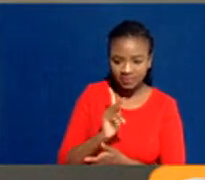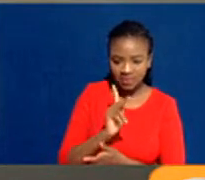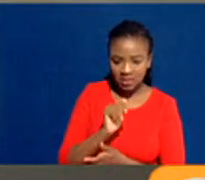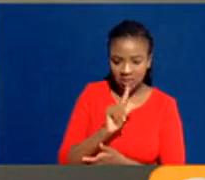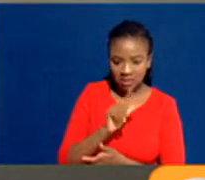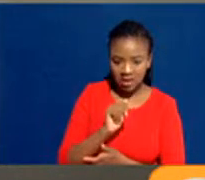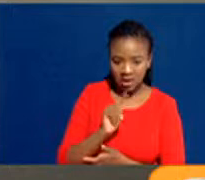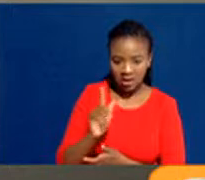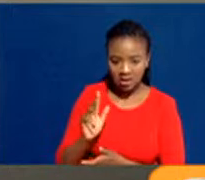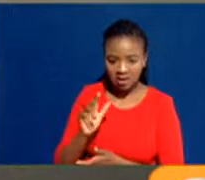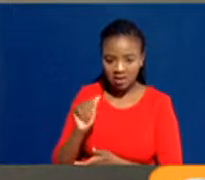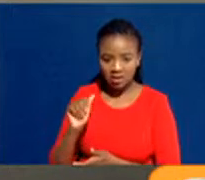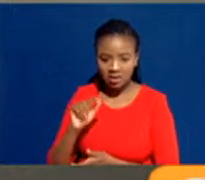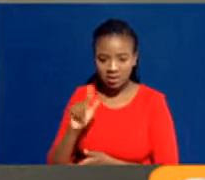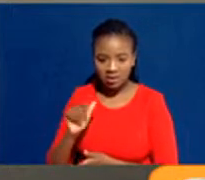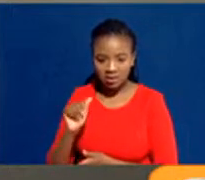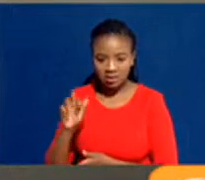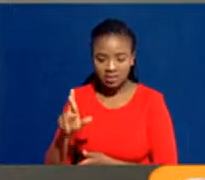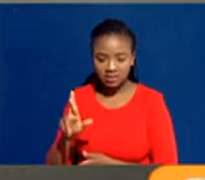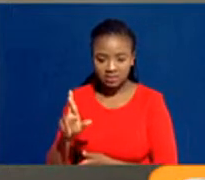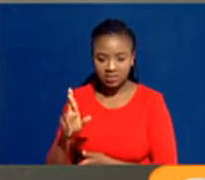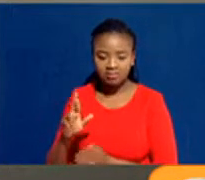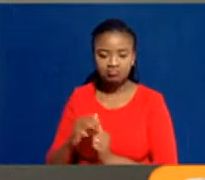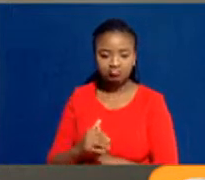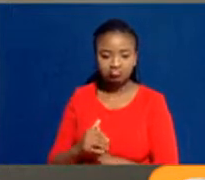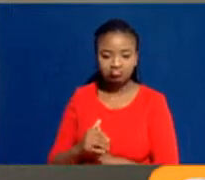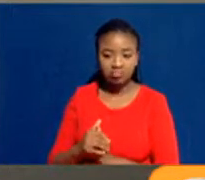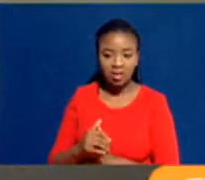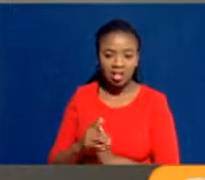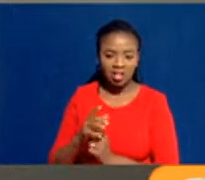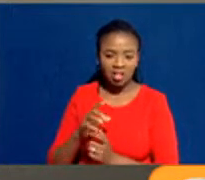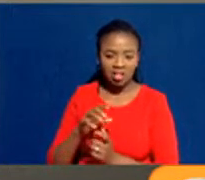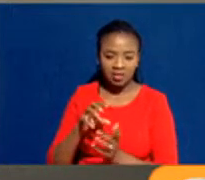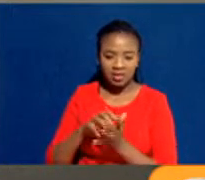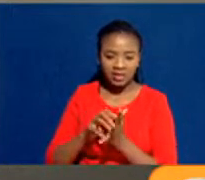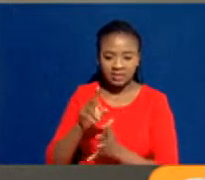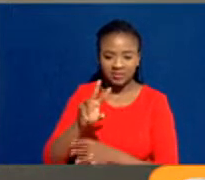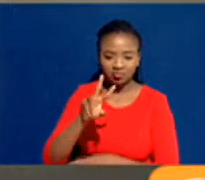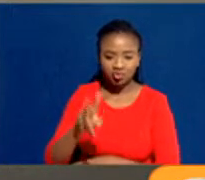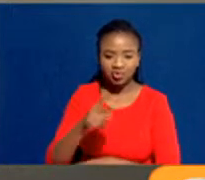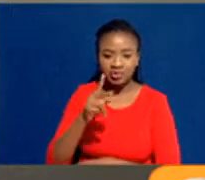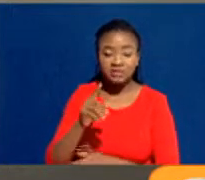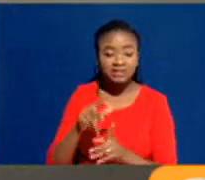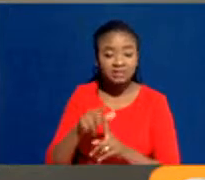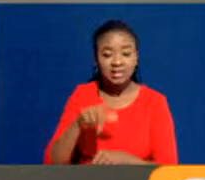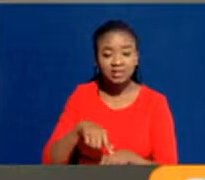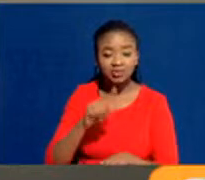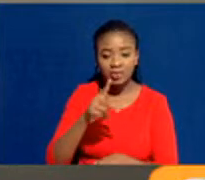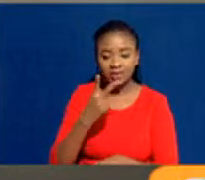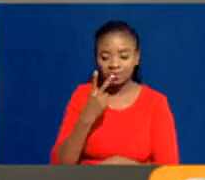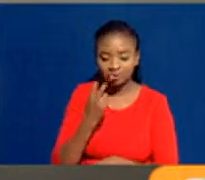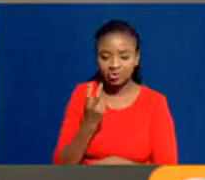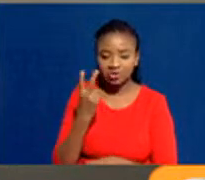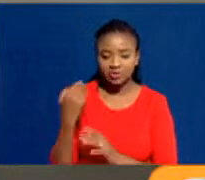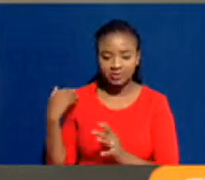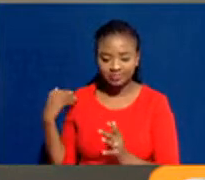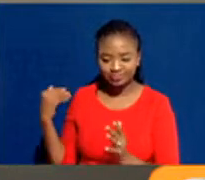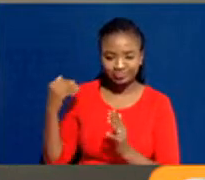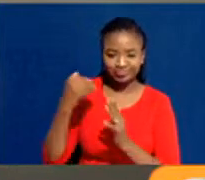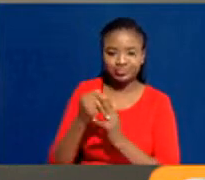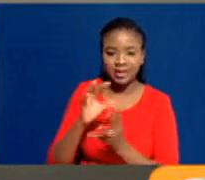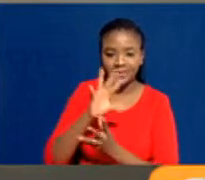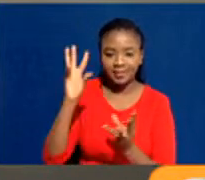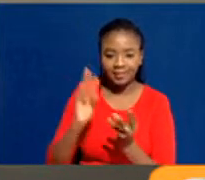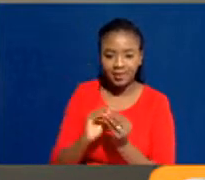and commonly known as Kala-azar, have been reported in the country since 2020. Now, the treatment plan for